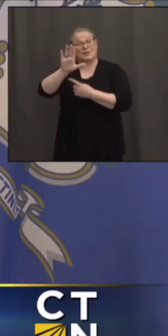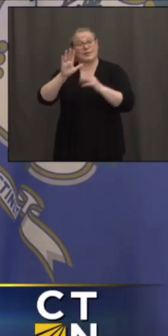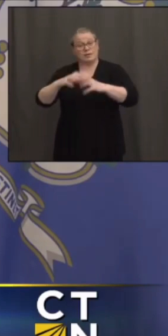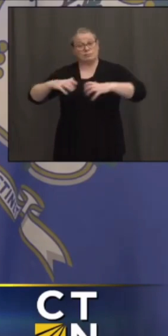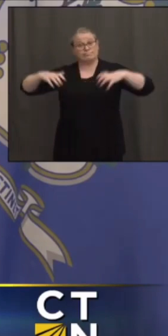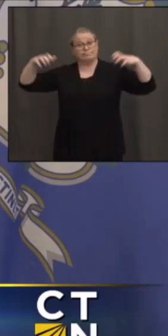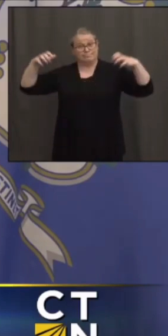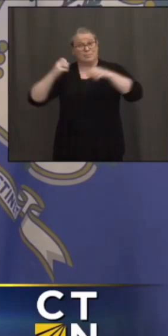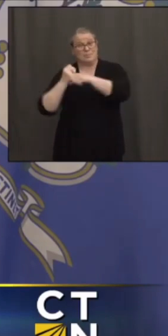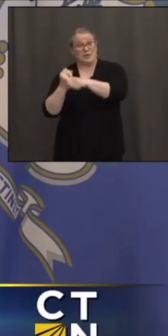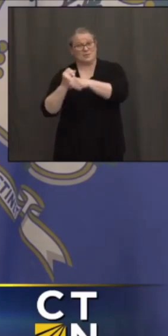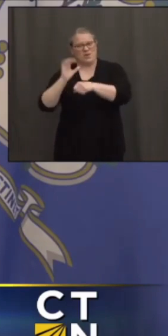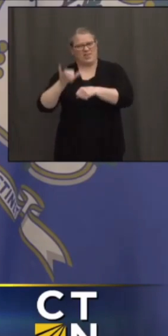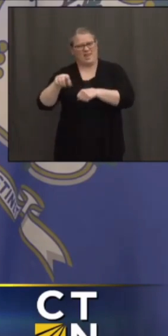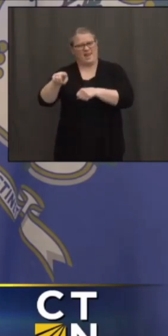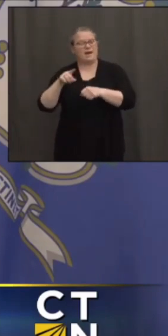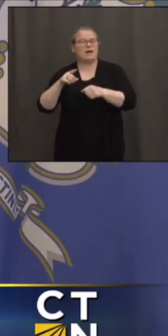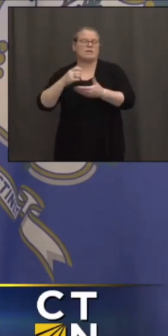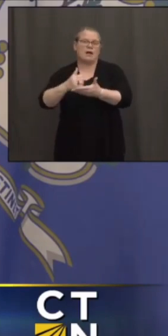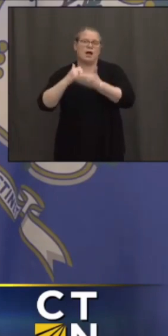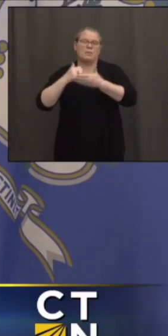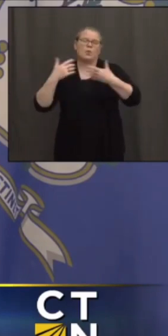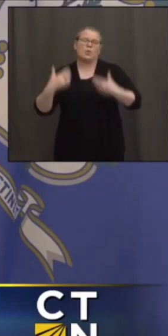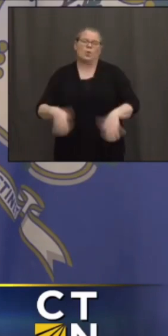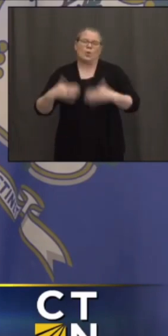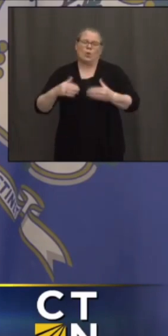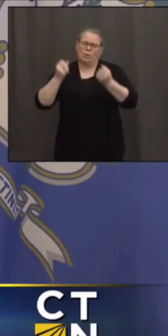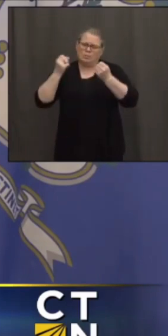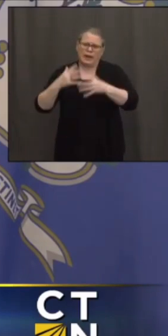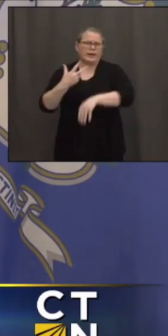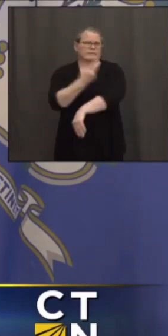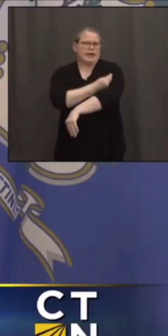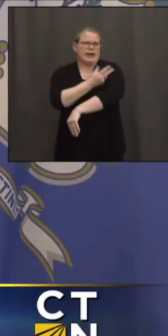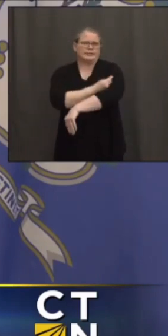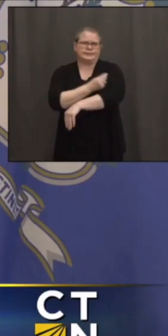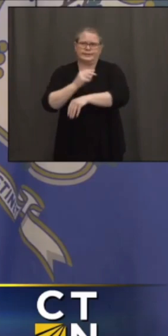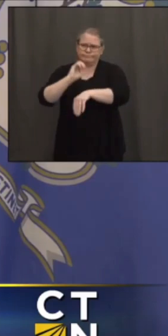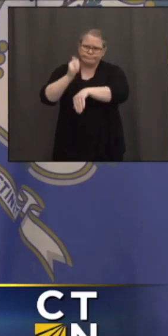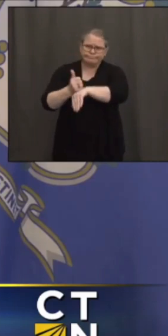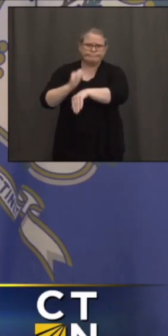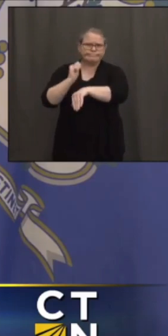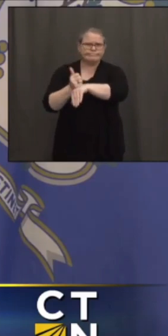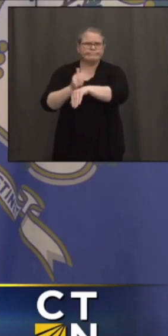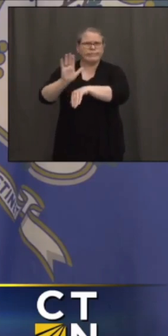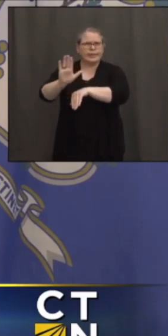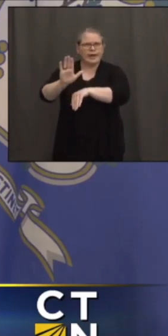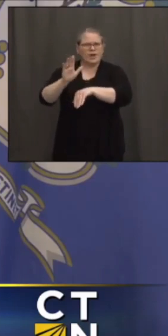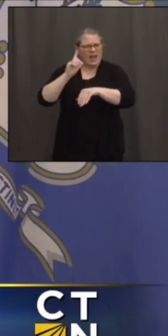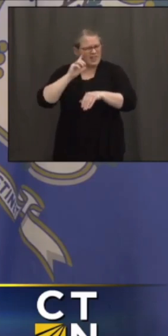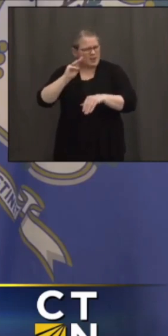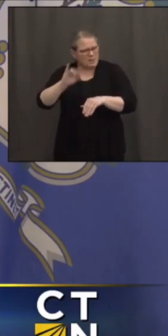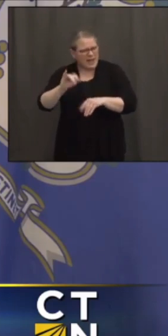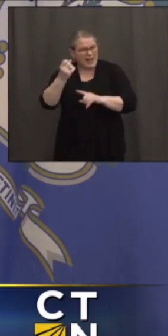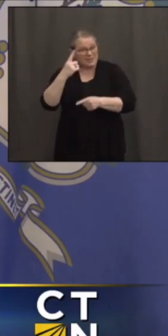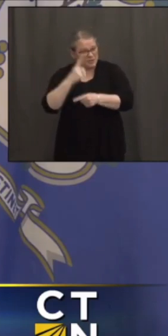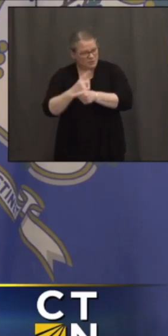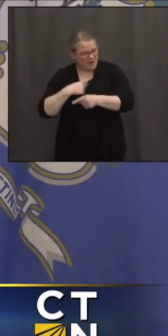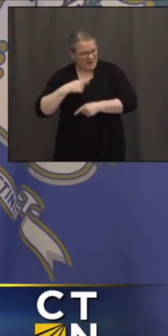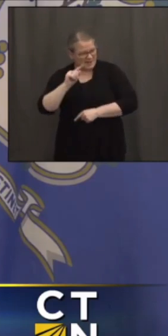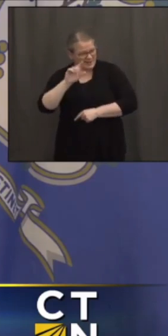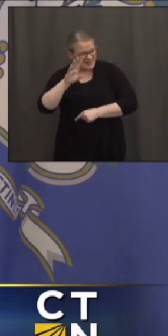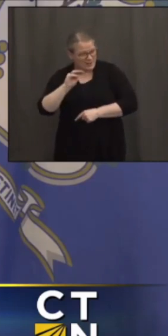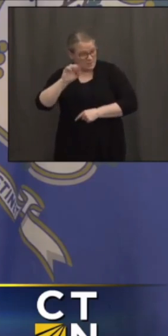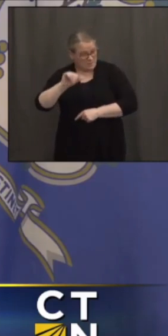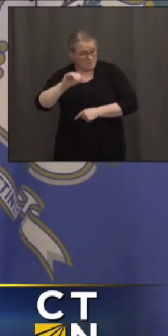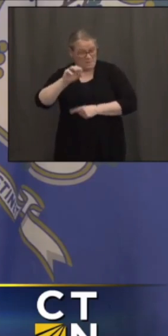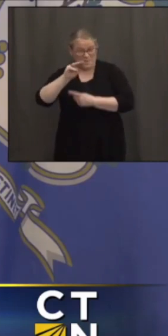Goats and Stadium. And pretty soon, May 11th, I think it is, Tim, going to start playing baseball.